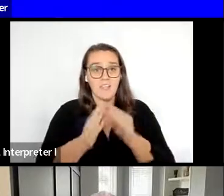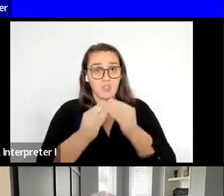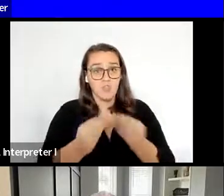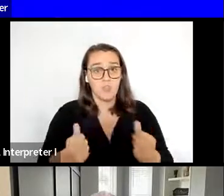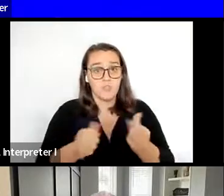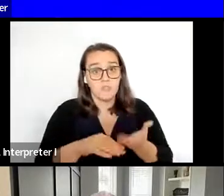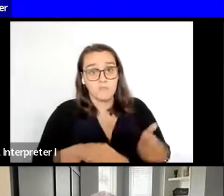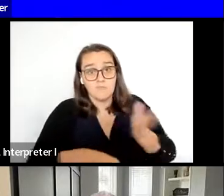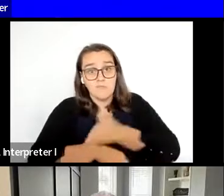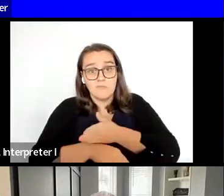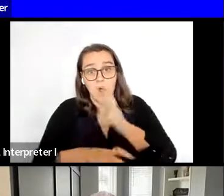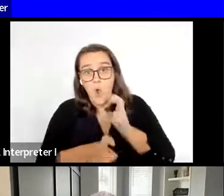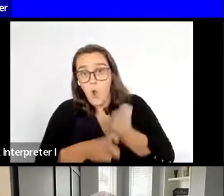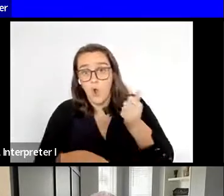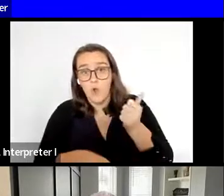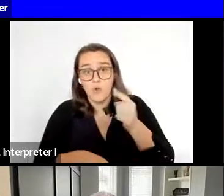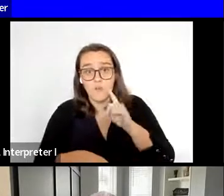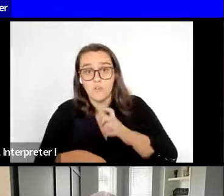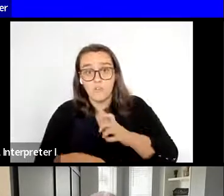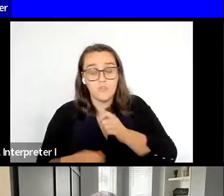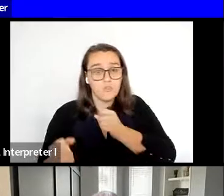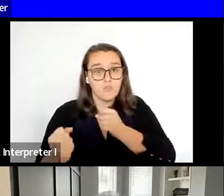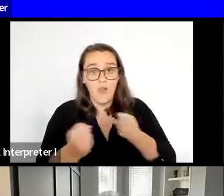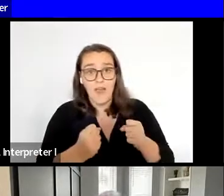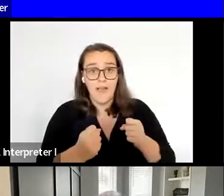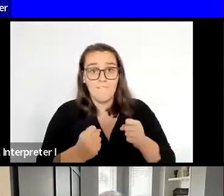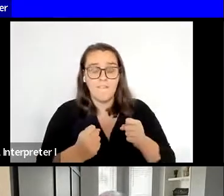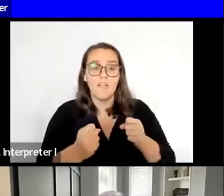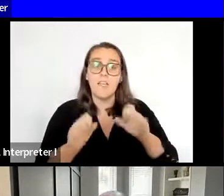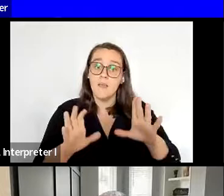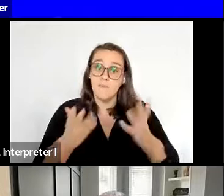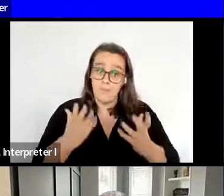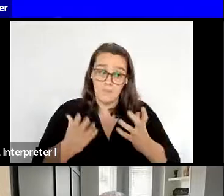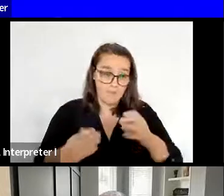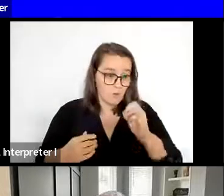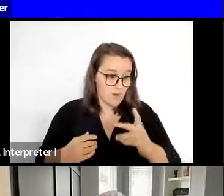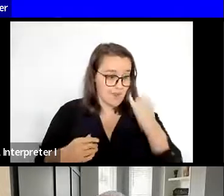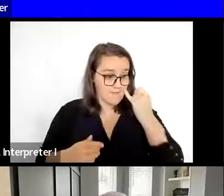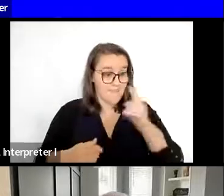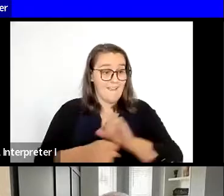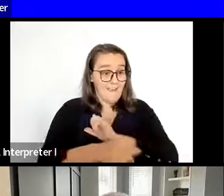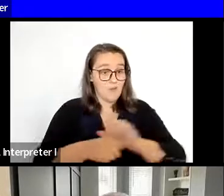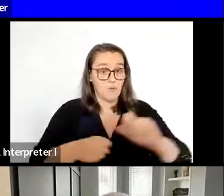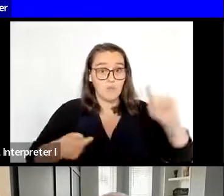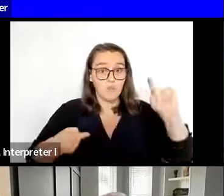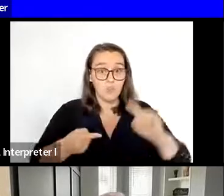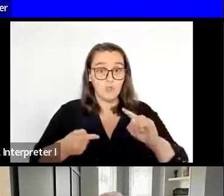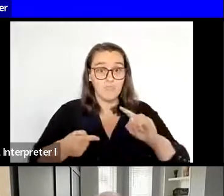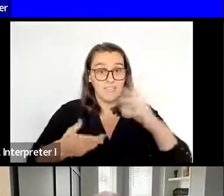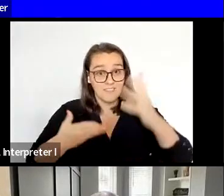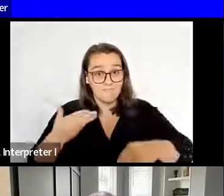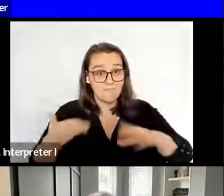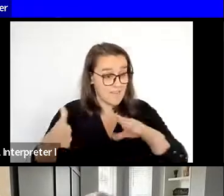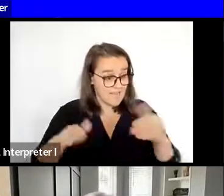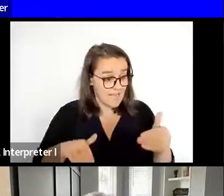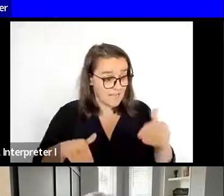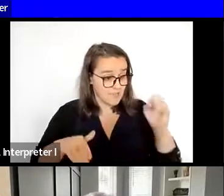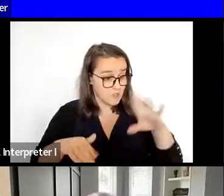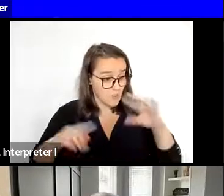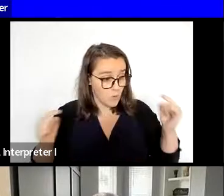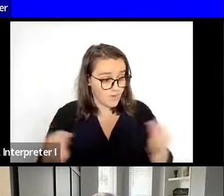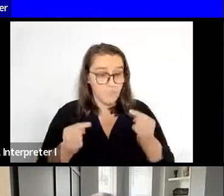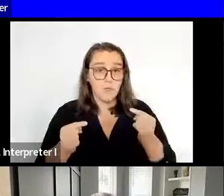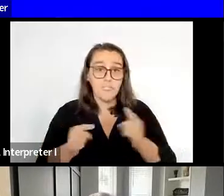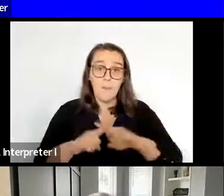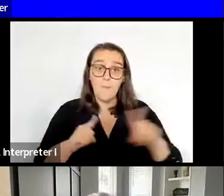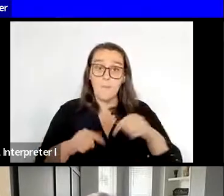And it may be okay to make it more difficult to drive if that actually reduces fatalities or injuries. But